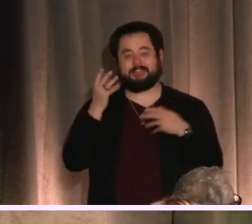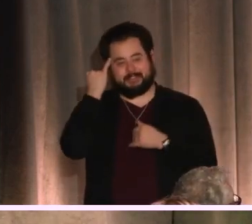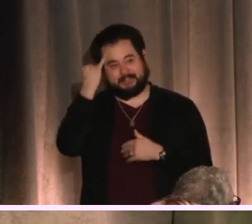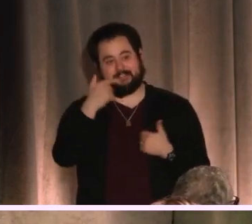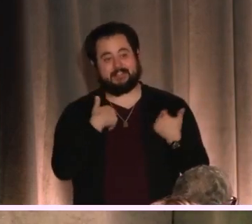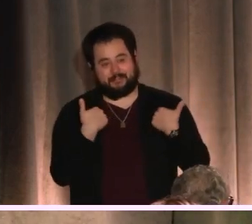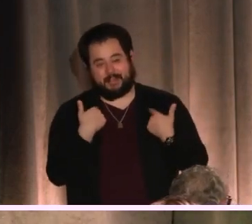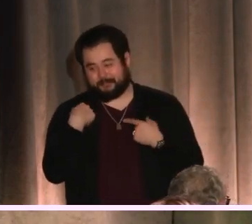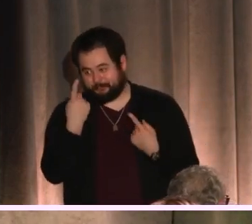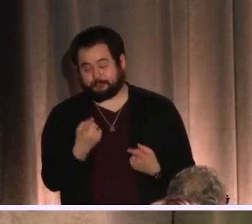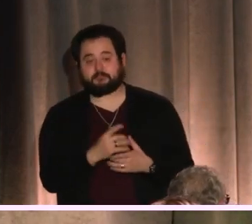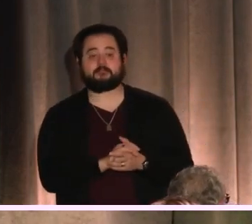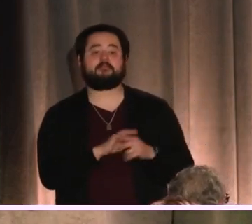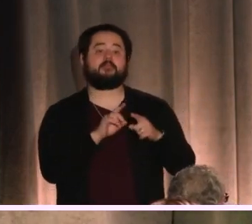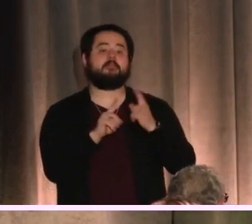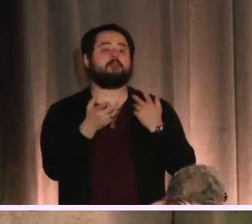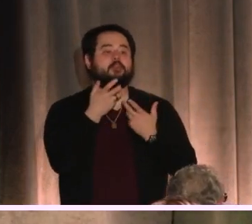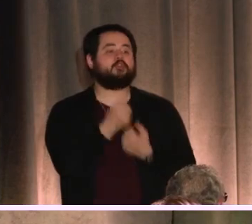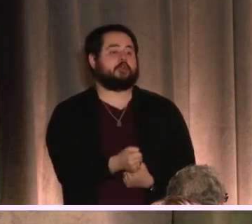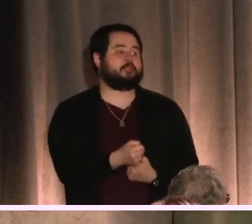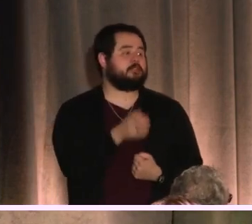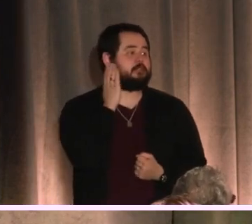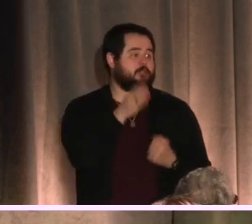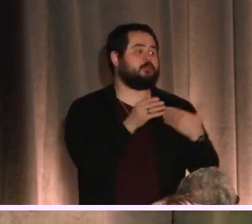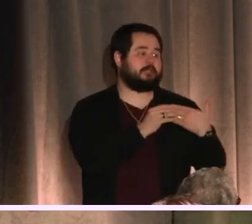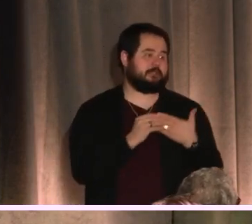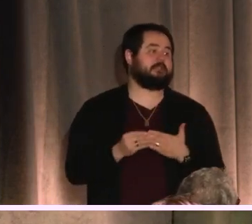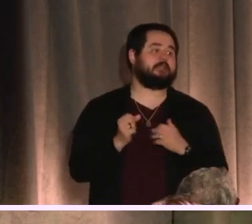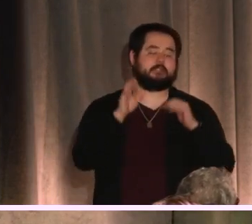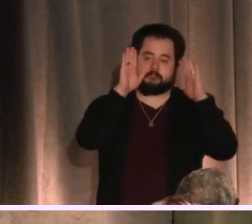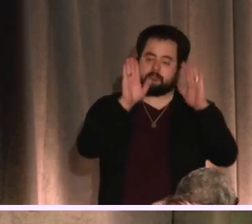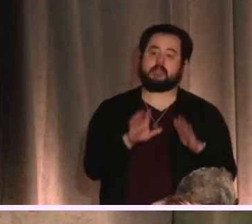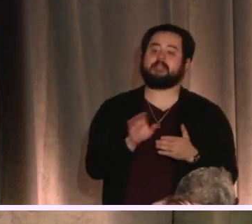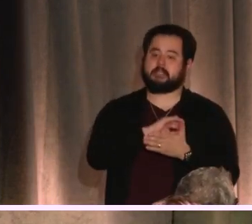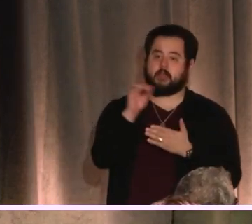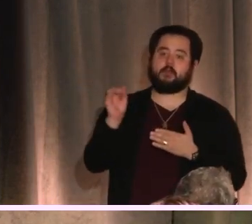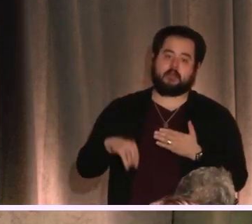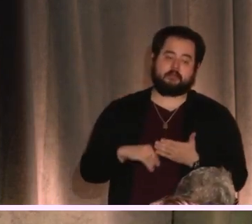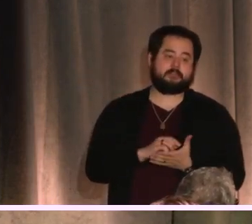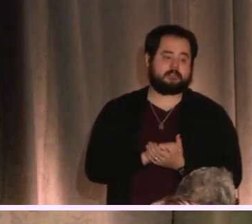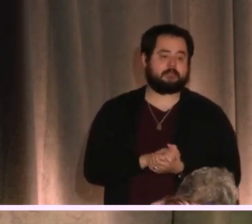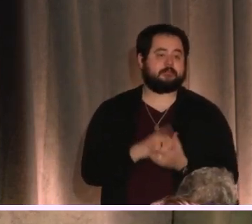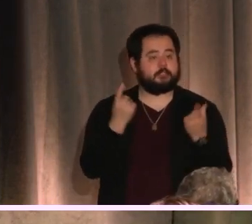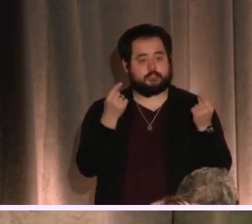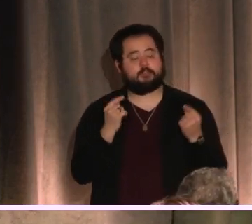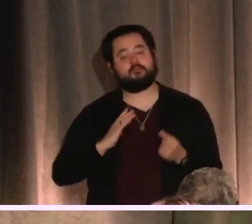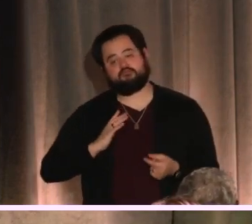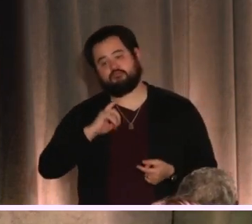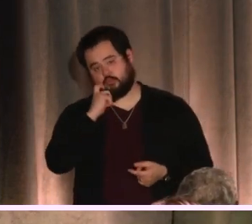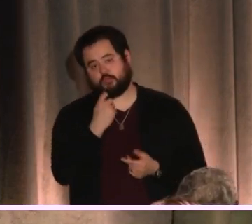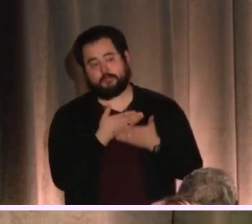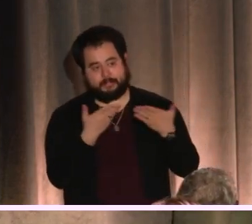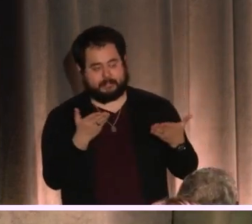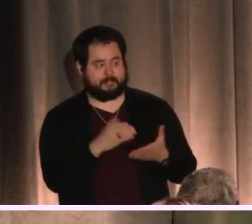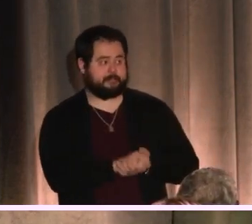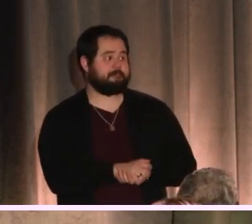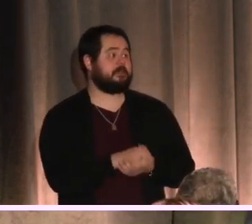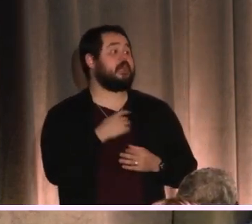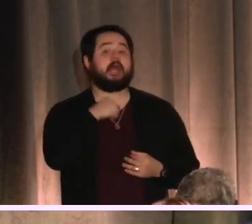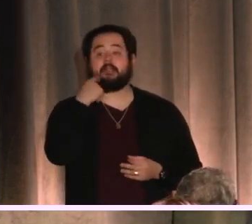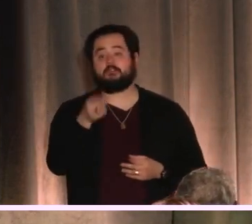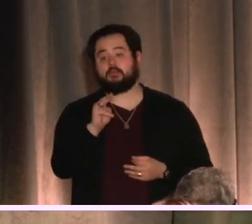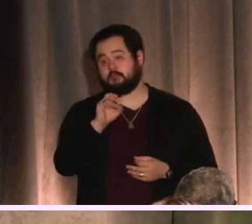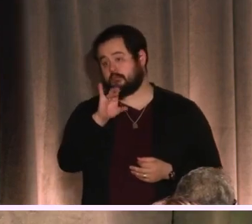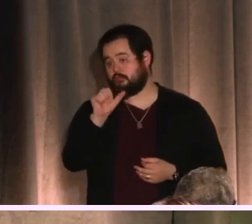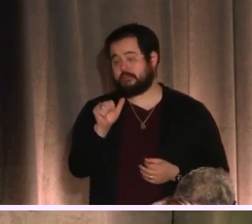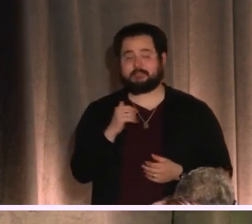years, but trusting that they would lead to some amazing outcomes and do some pretty cool things. I told Marissa that it